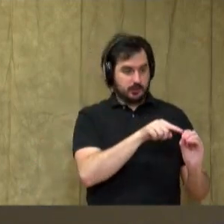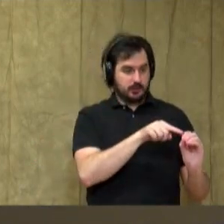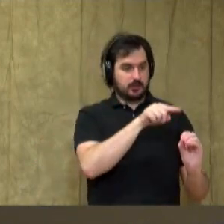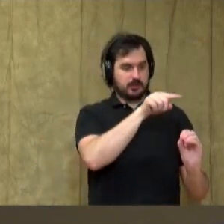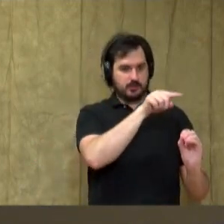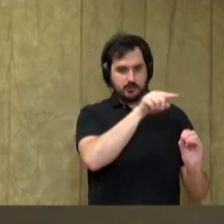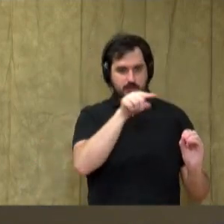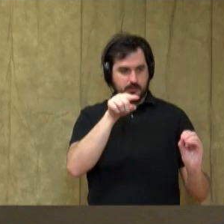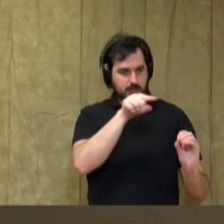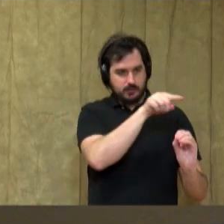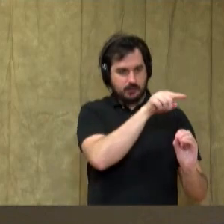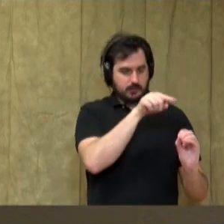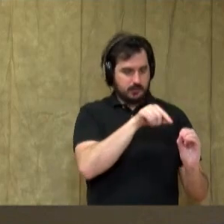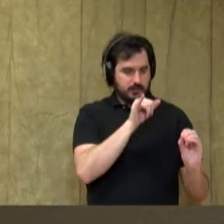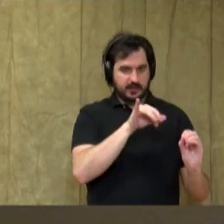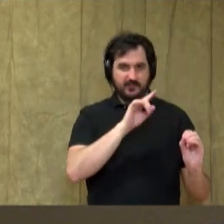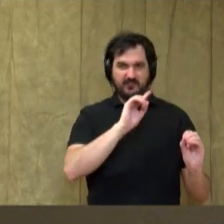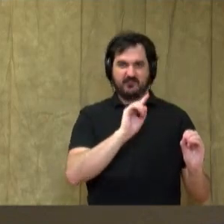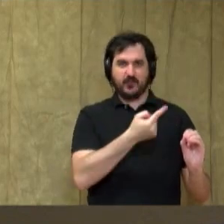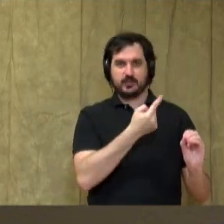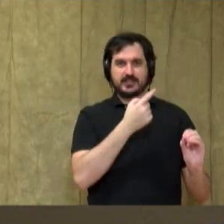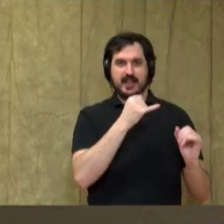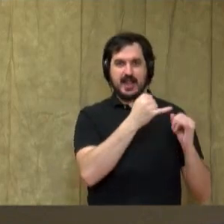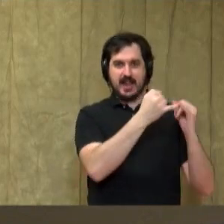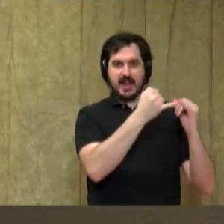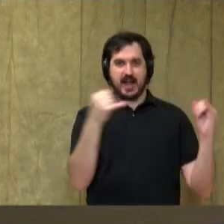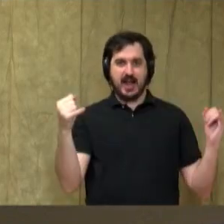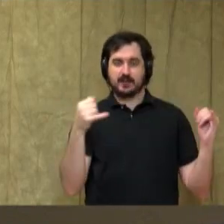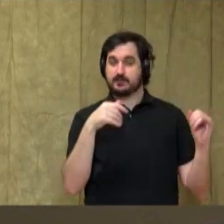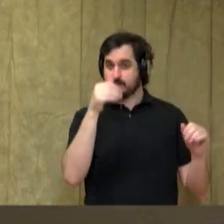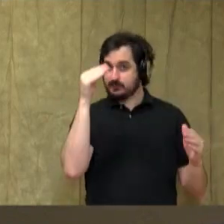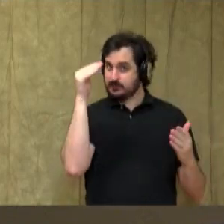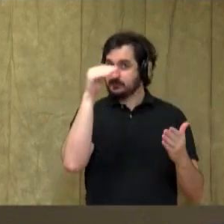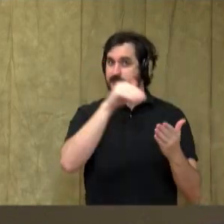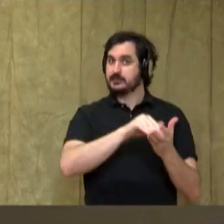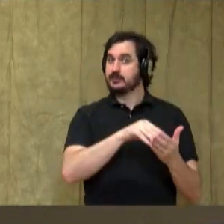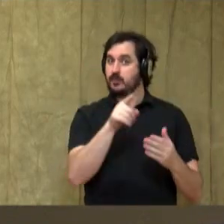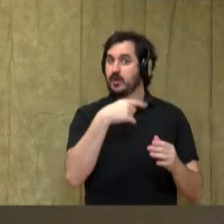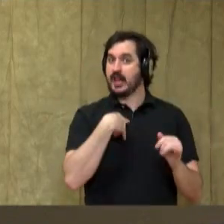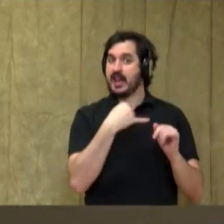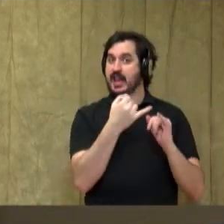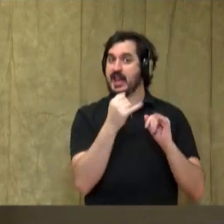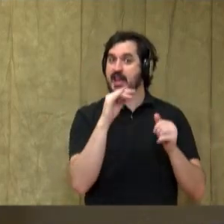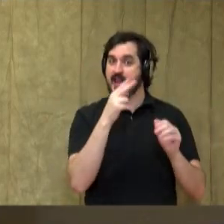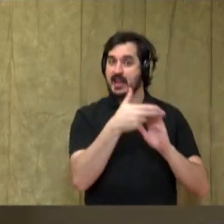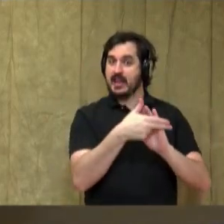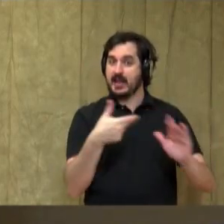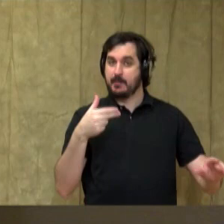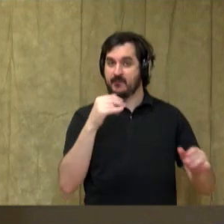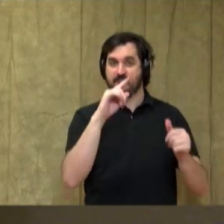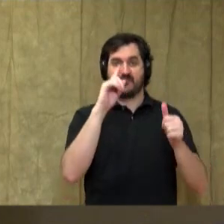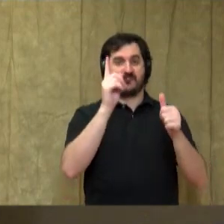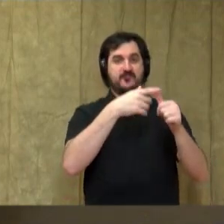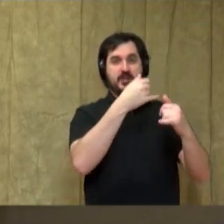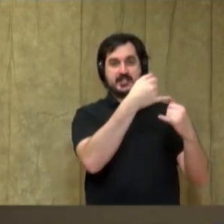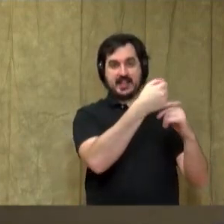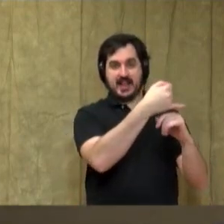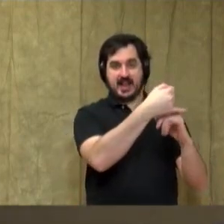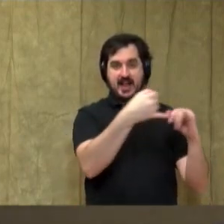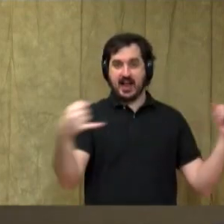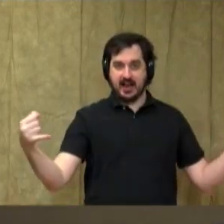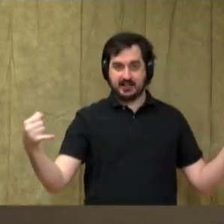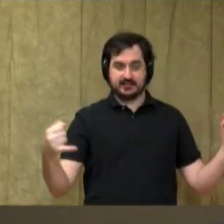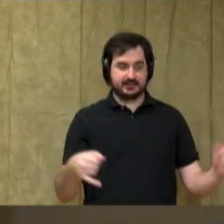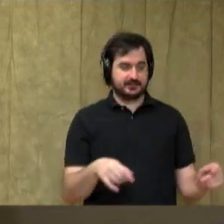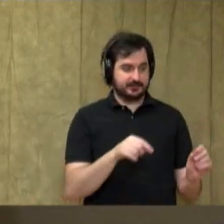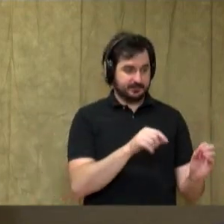line, again, we're not going to label the space. We're going to label the first line. The first line up is a